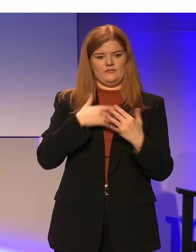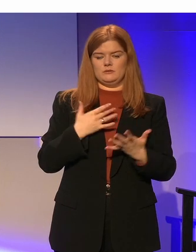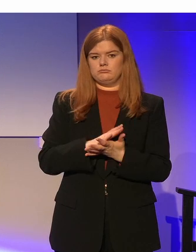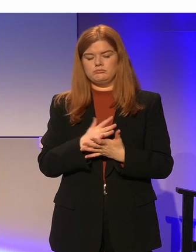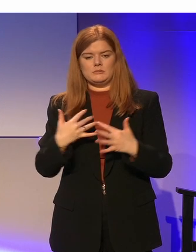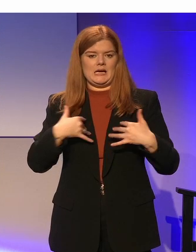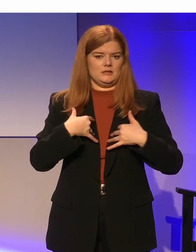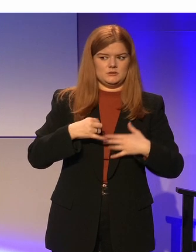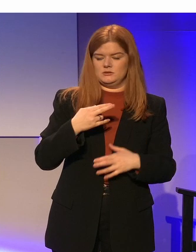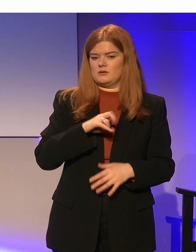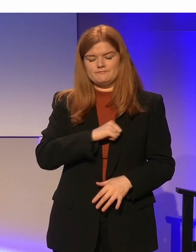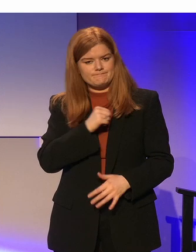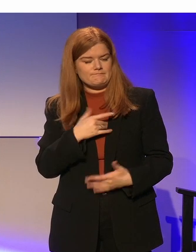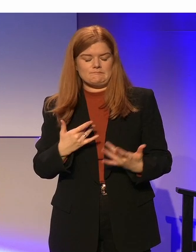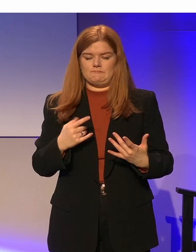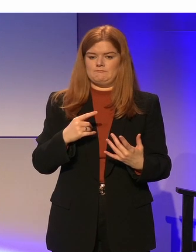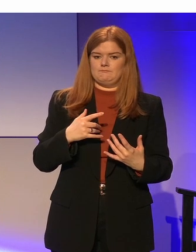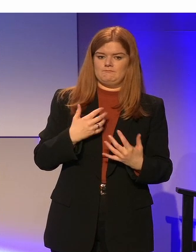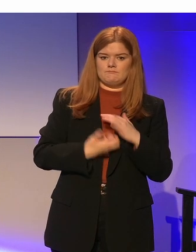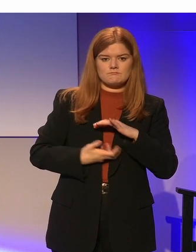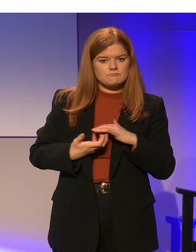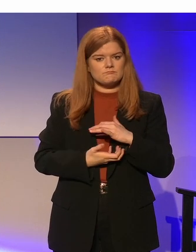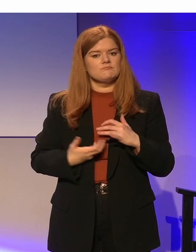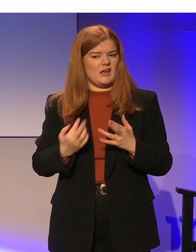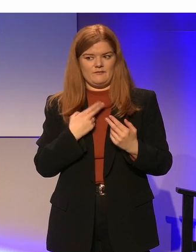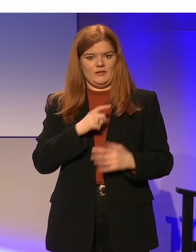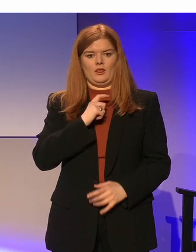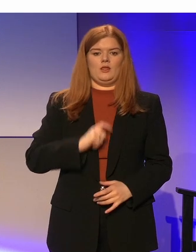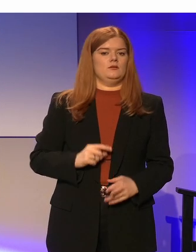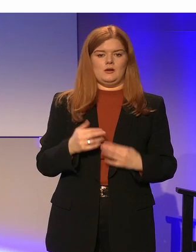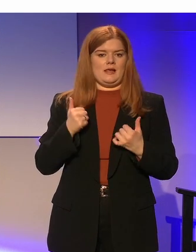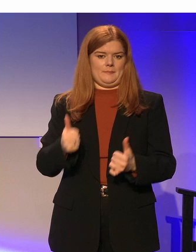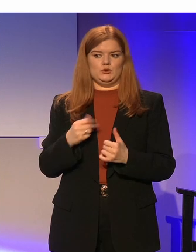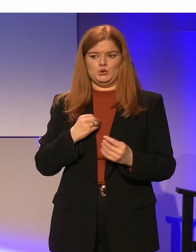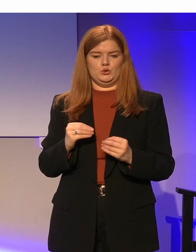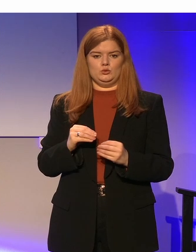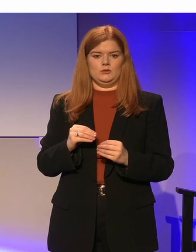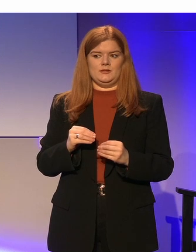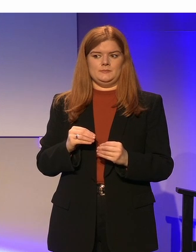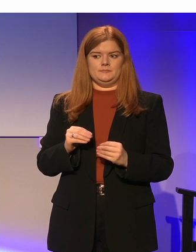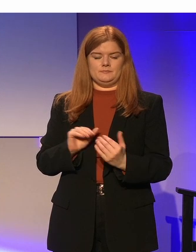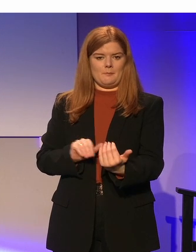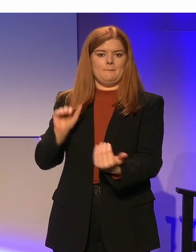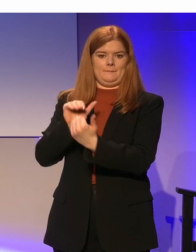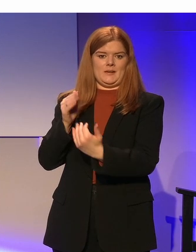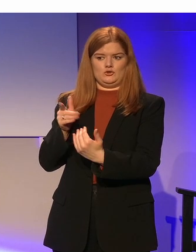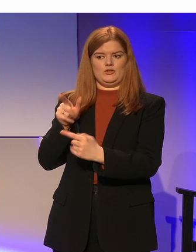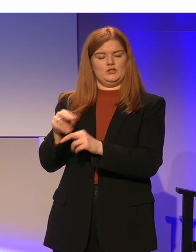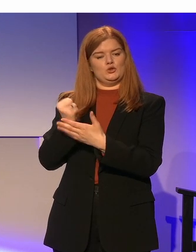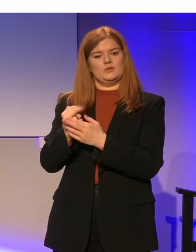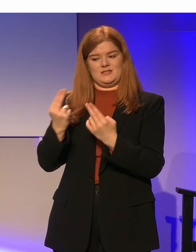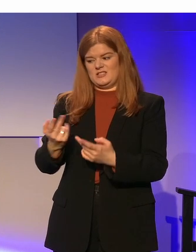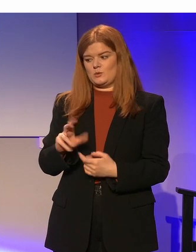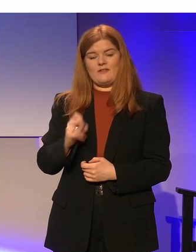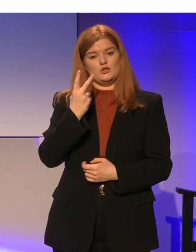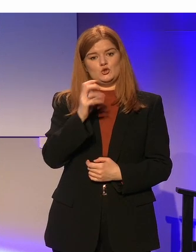anxiety, dissatisfaction, and I suppose cause less confidence in their ability to fulfill that role. And there's just two